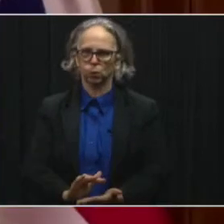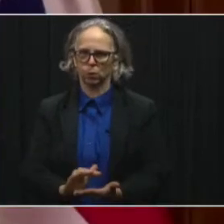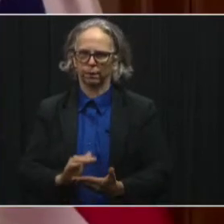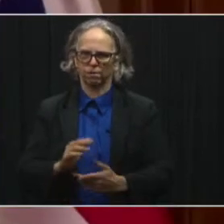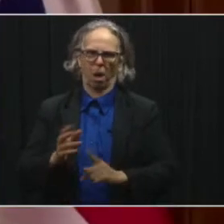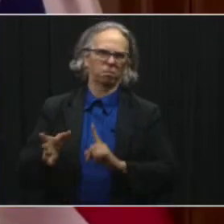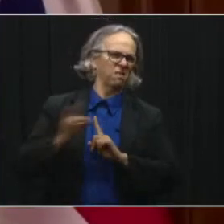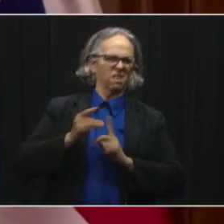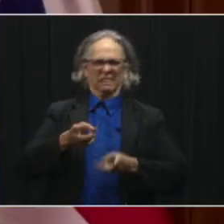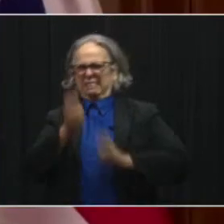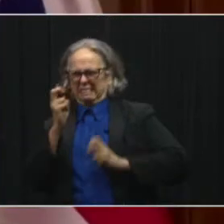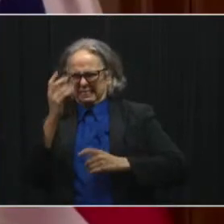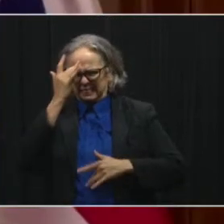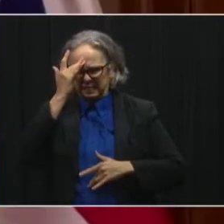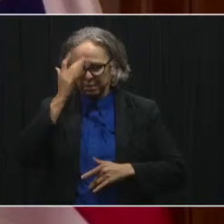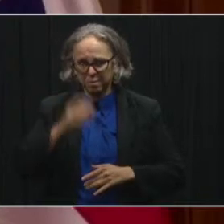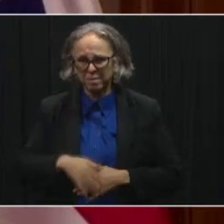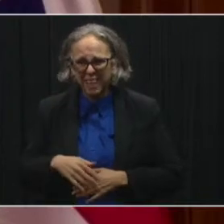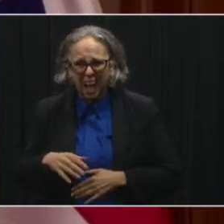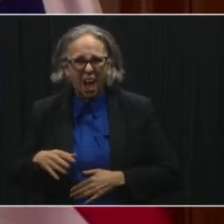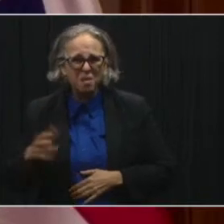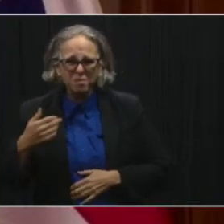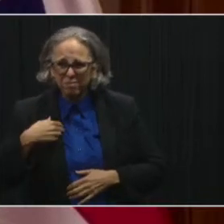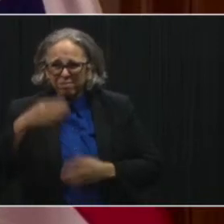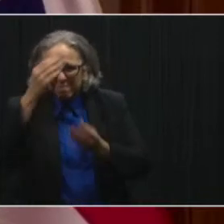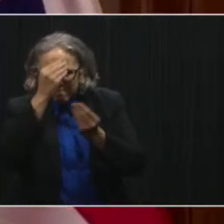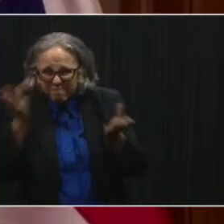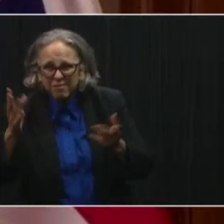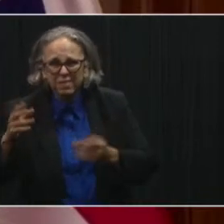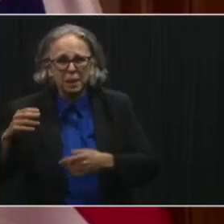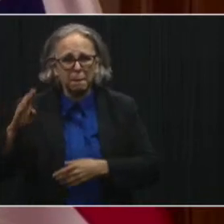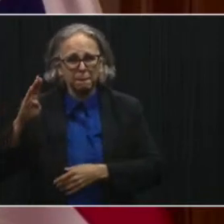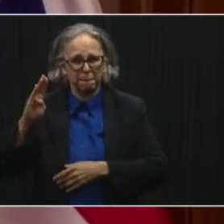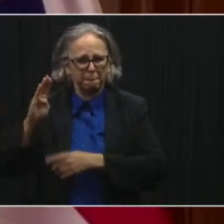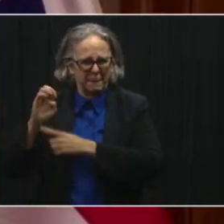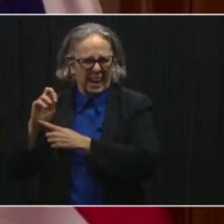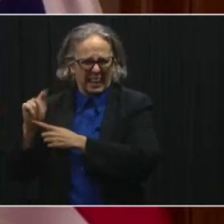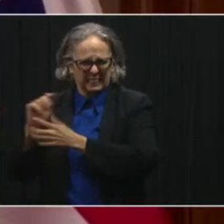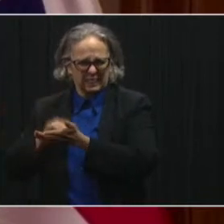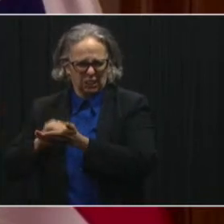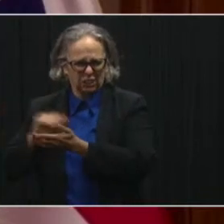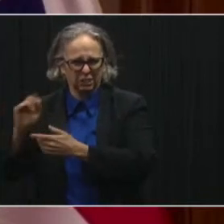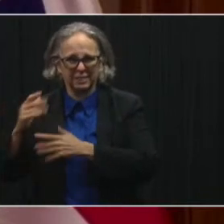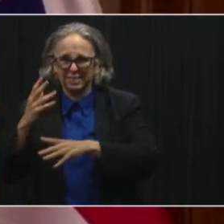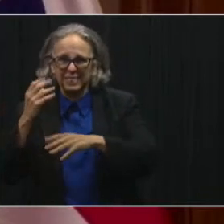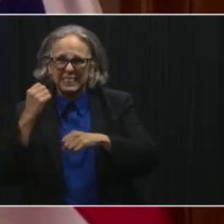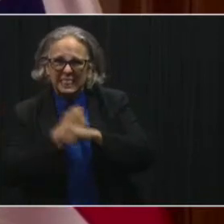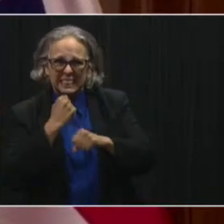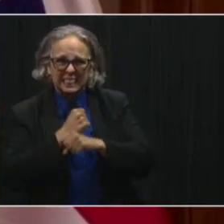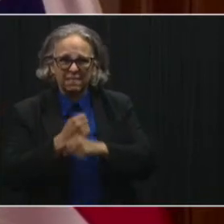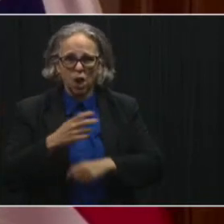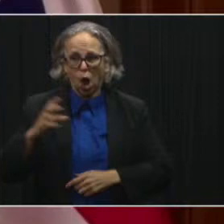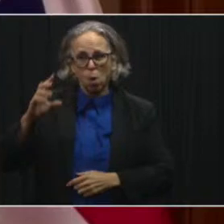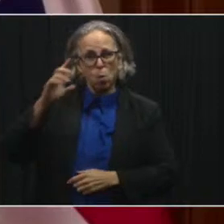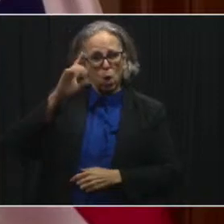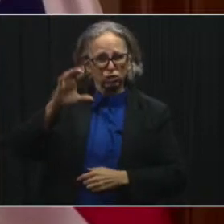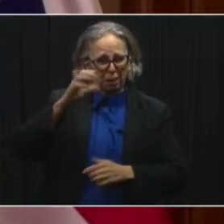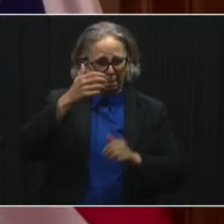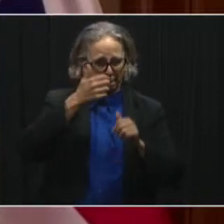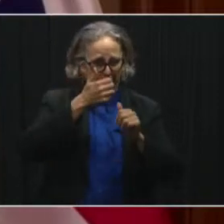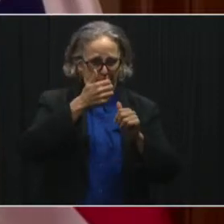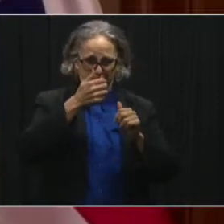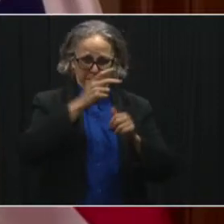Remember, when we look at the statistics that Governor DeWine posted, if we took 100 patients, 97 of them would